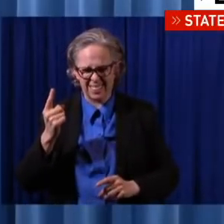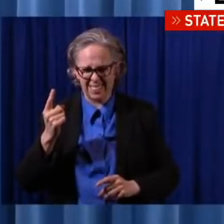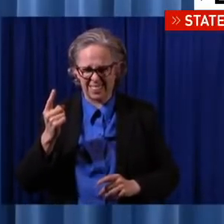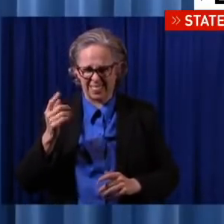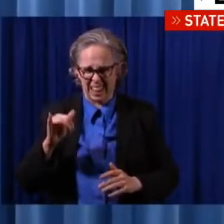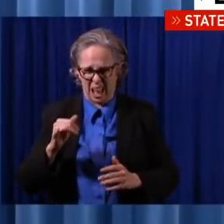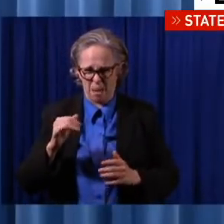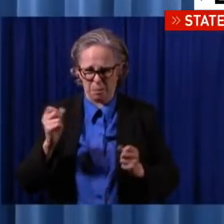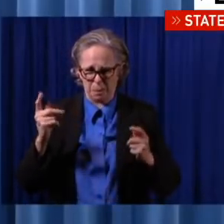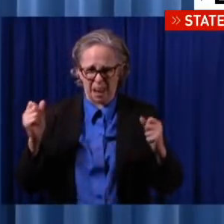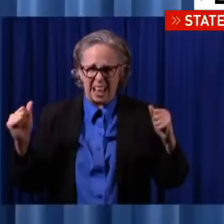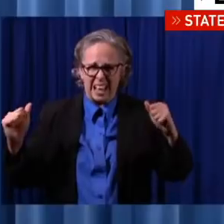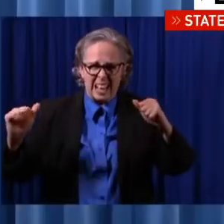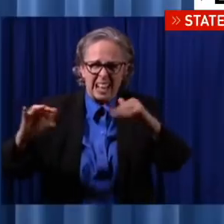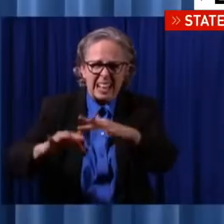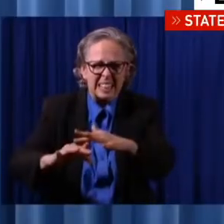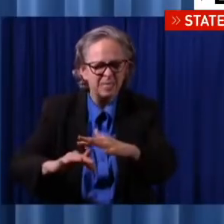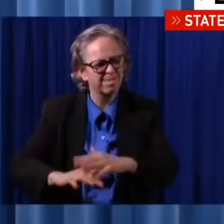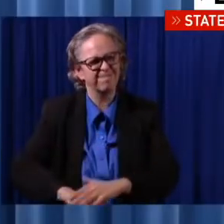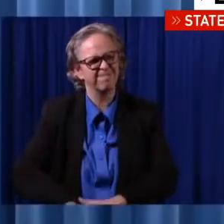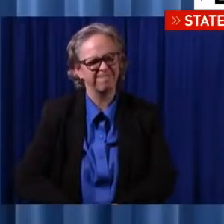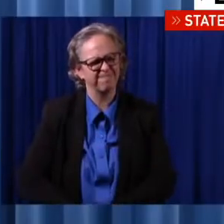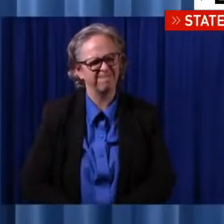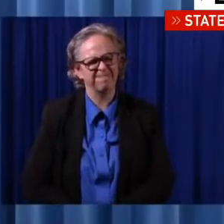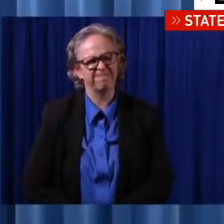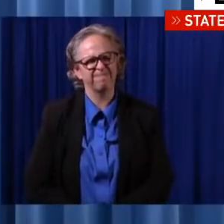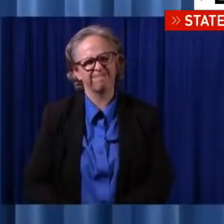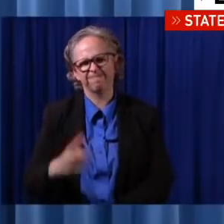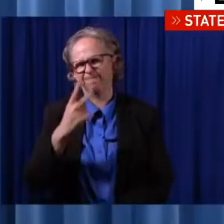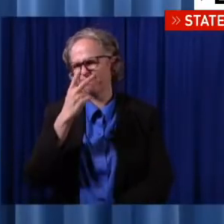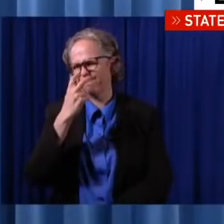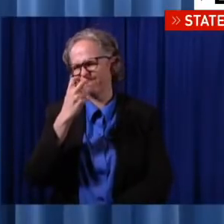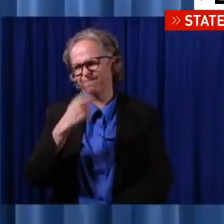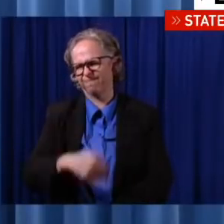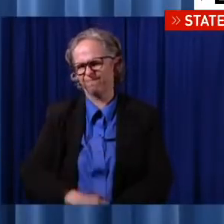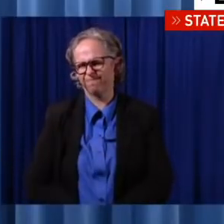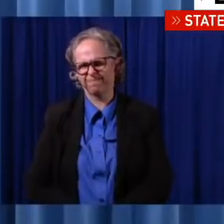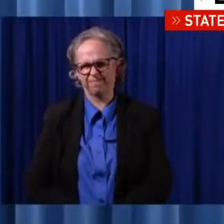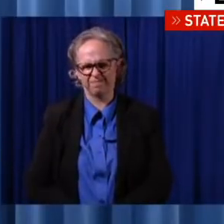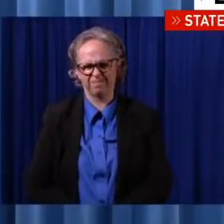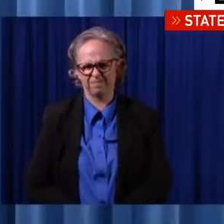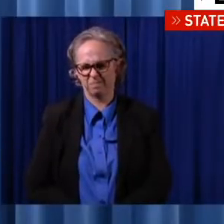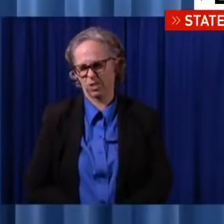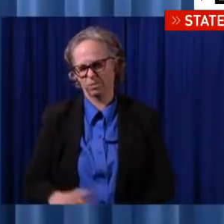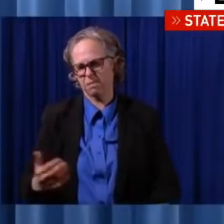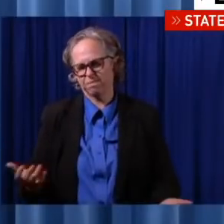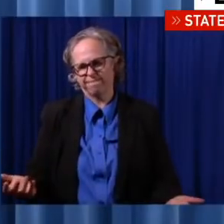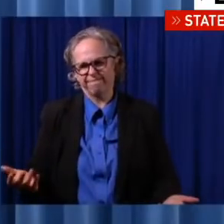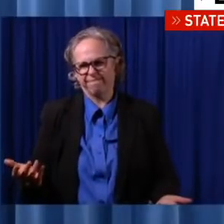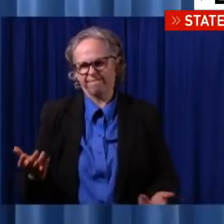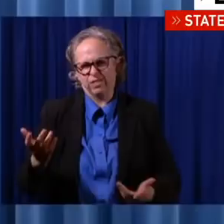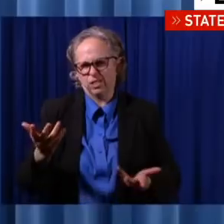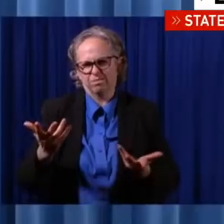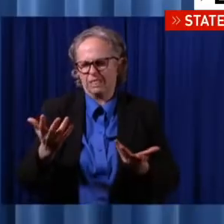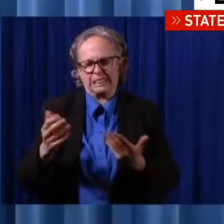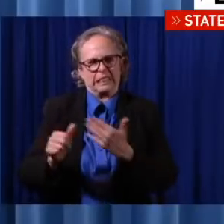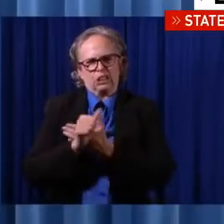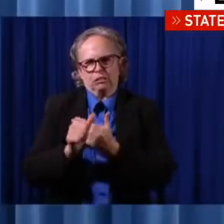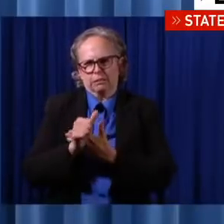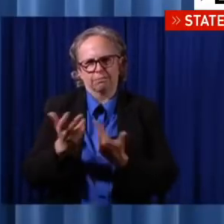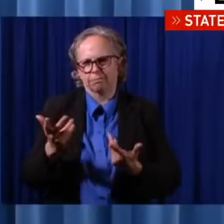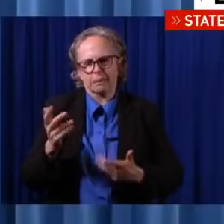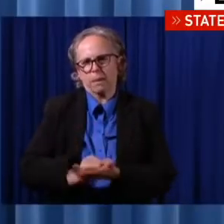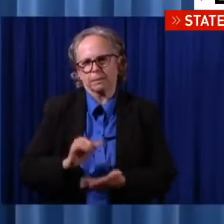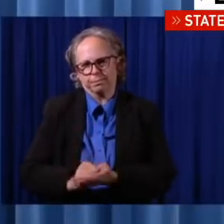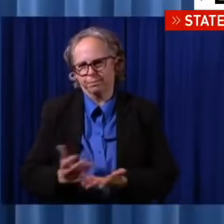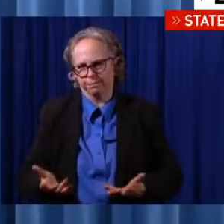unlikely. Certainly, it could not occur today. It would be very dangerous to do it today. So again,